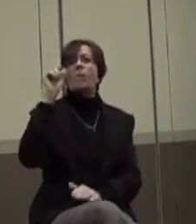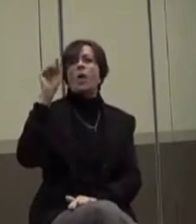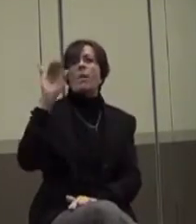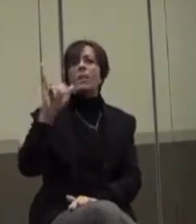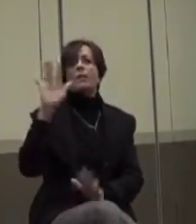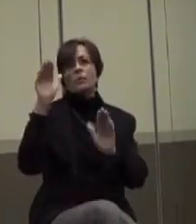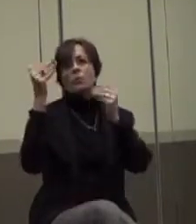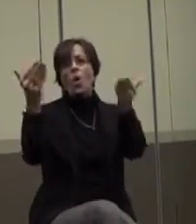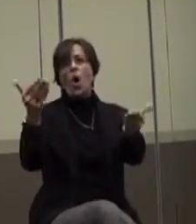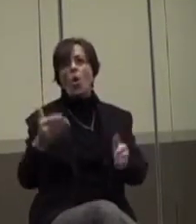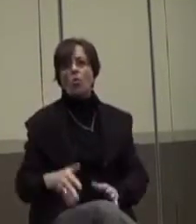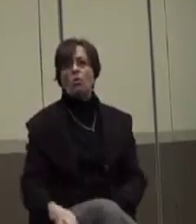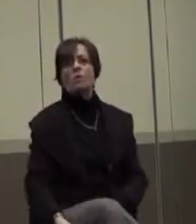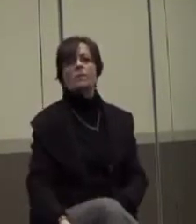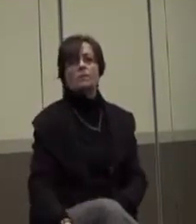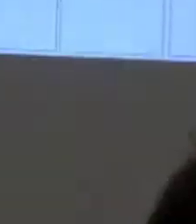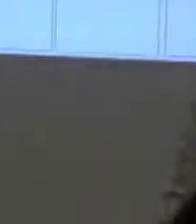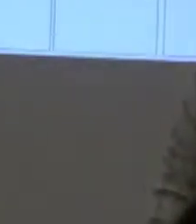Go.